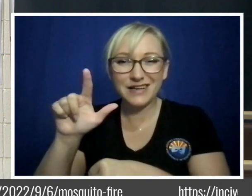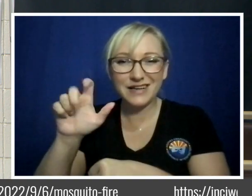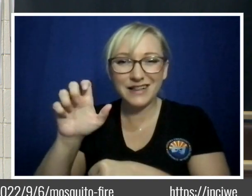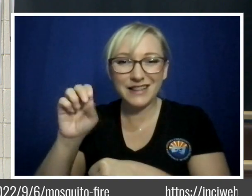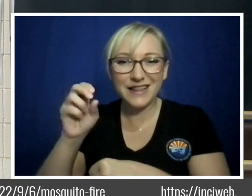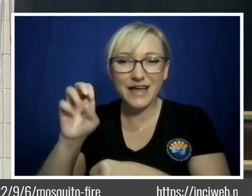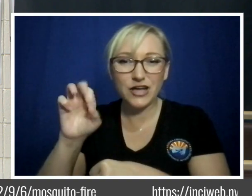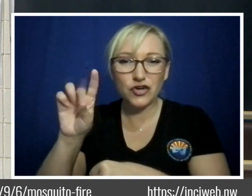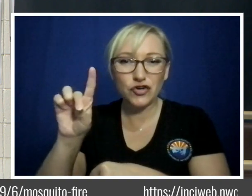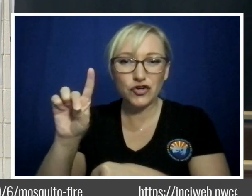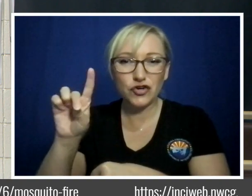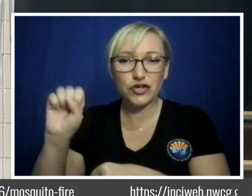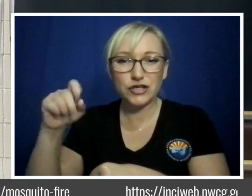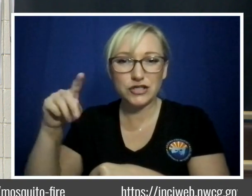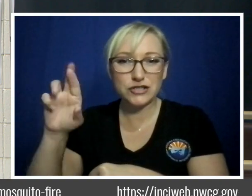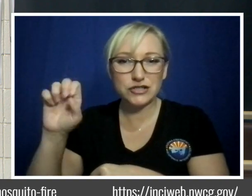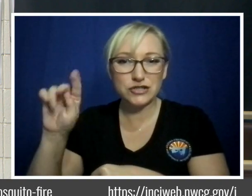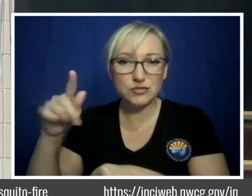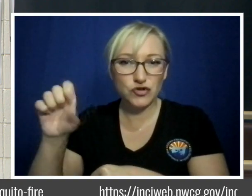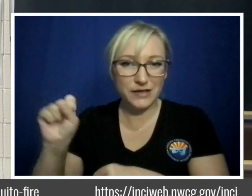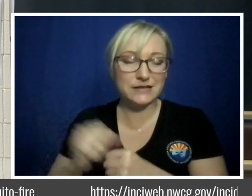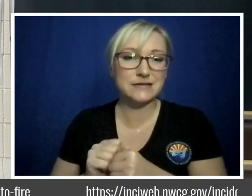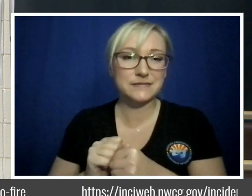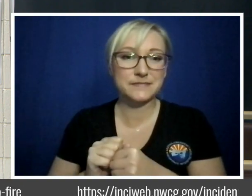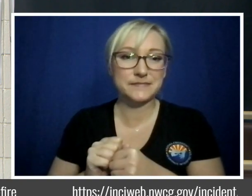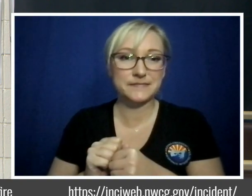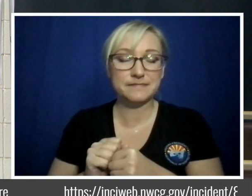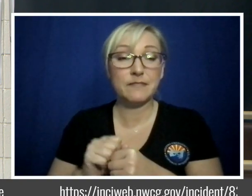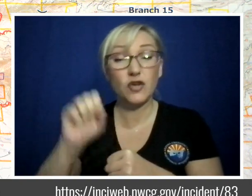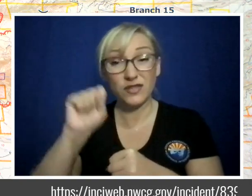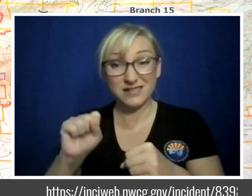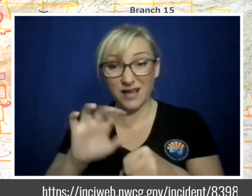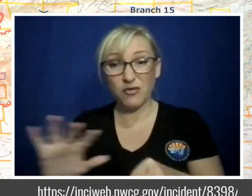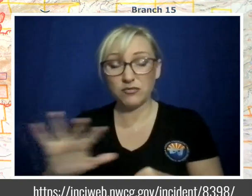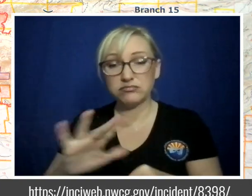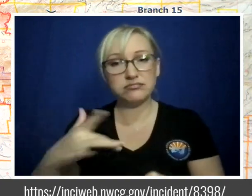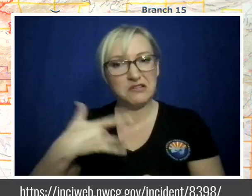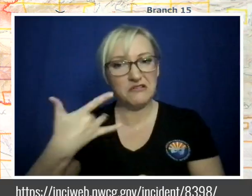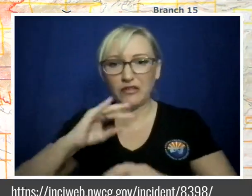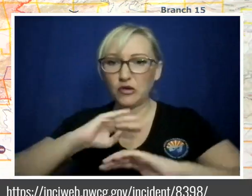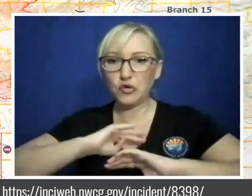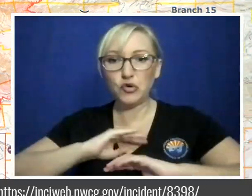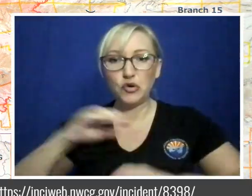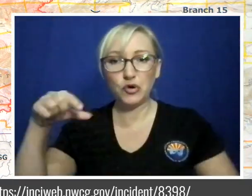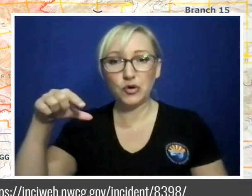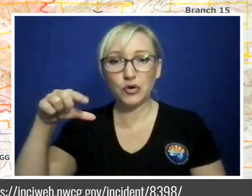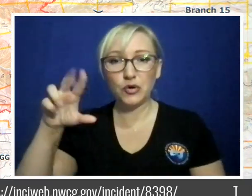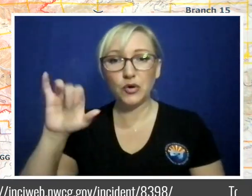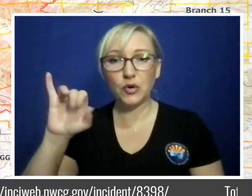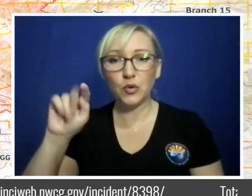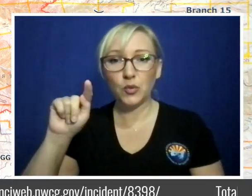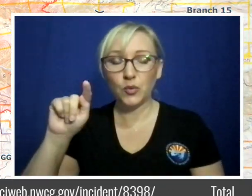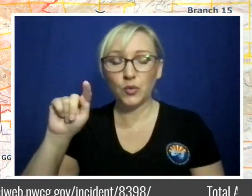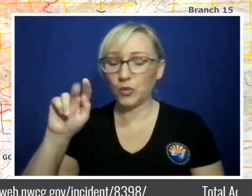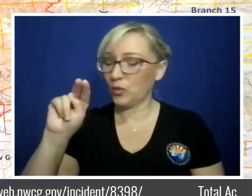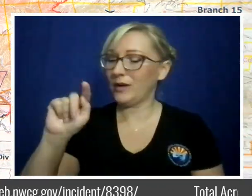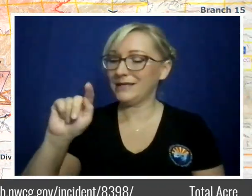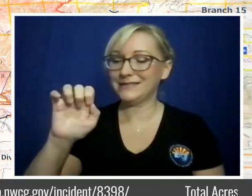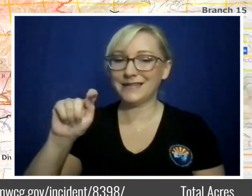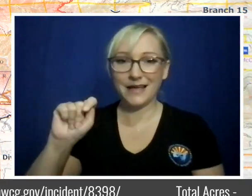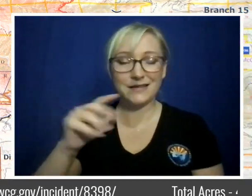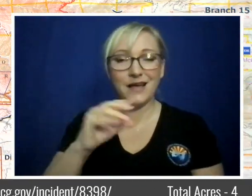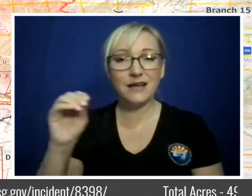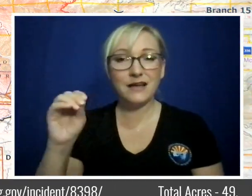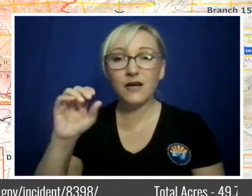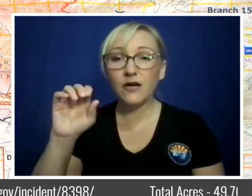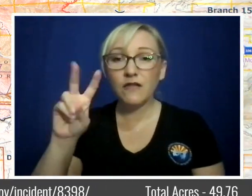move across the south end of the fire, we're feeling really good down here in Quintet and Volcanoville, but still more work to do. Same